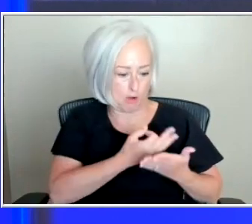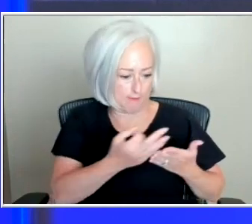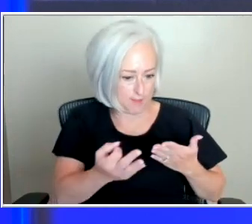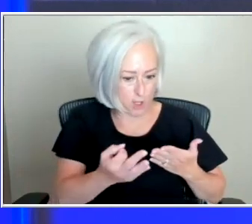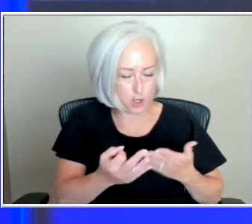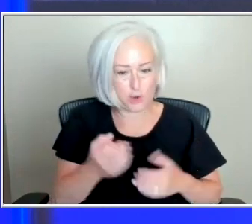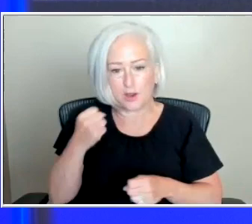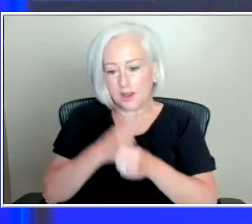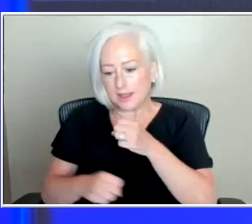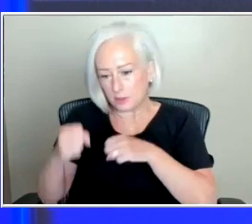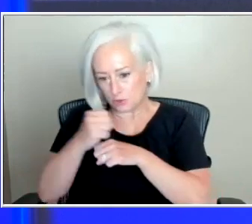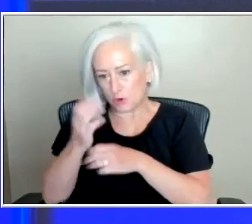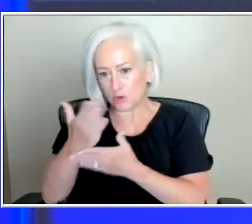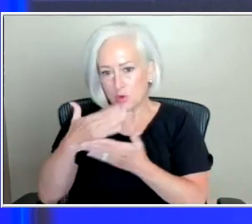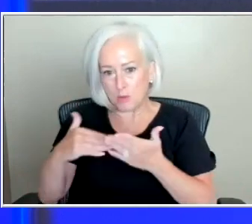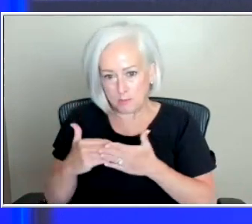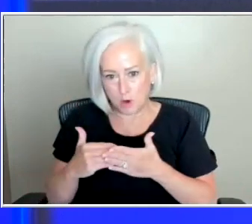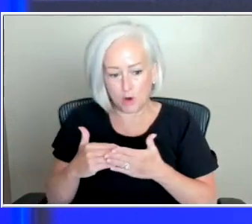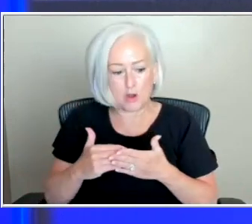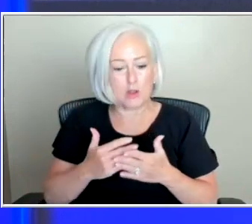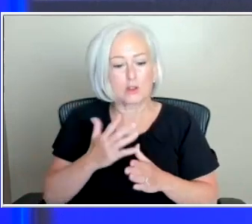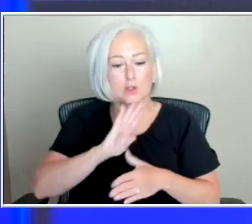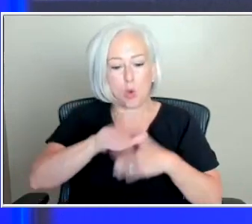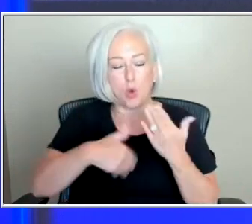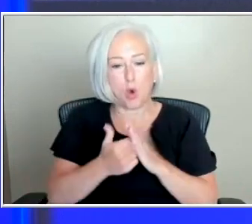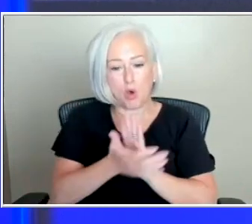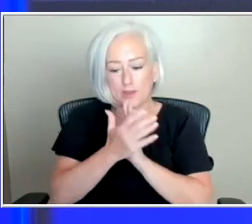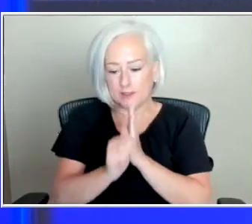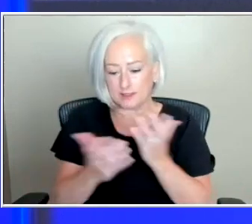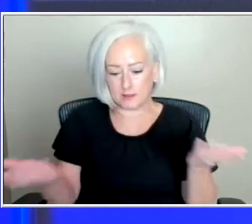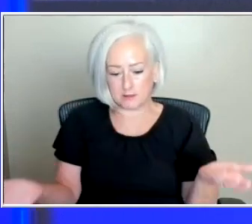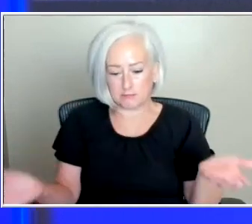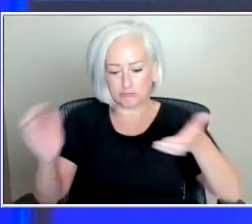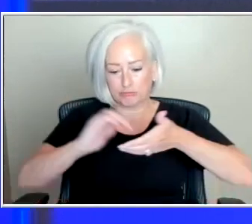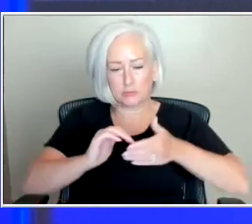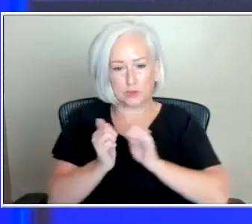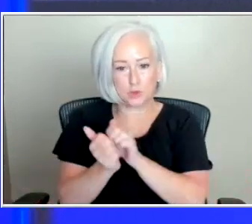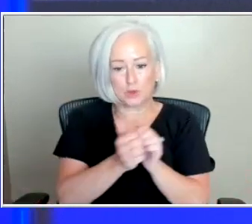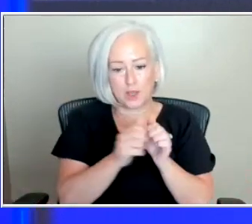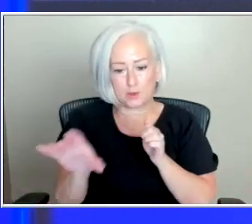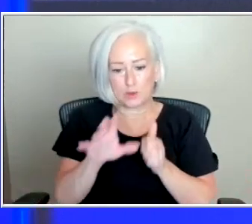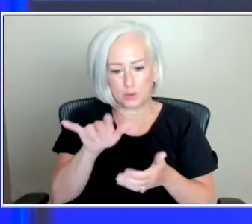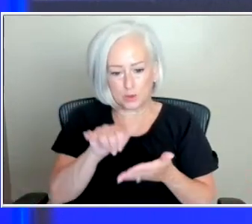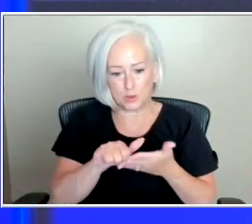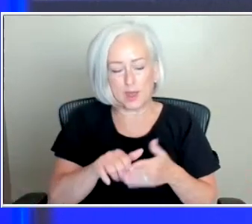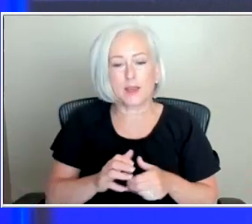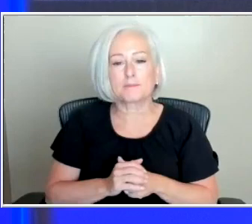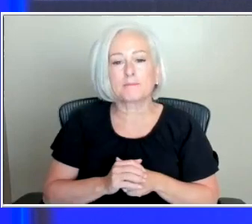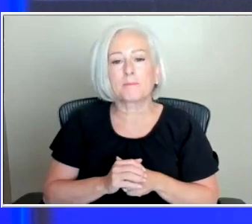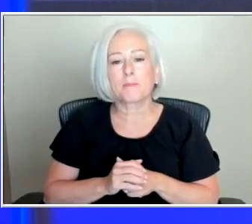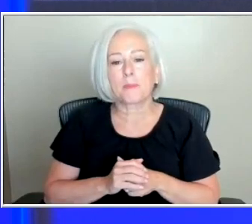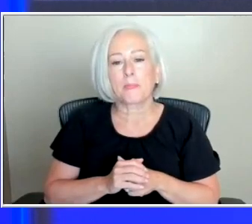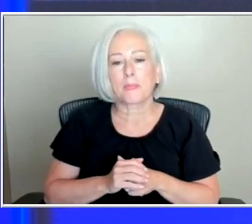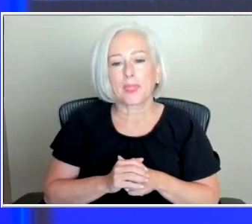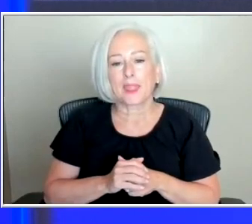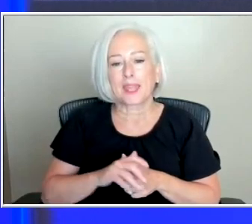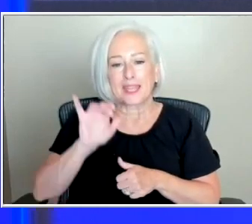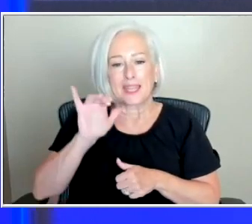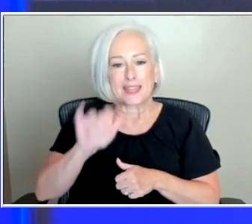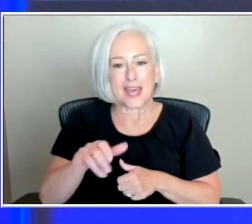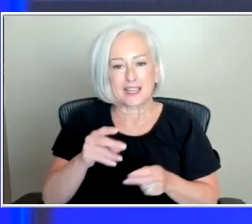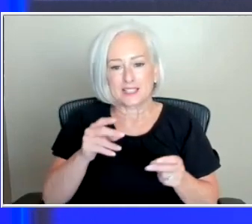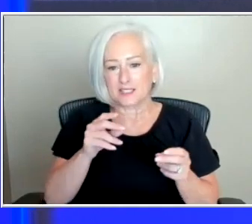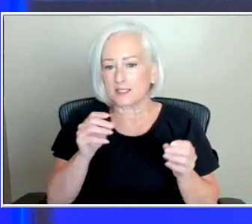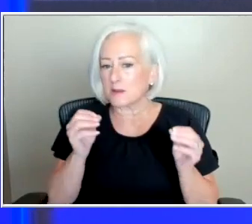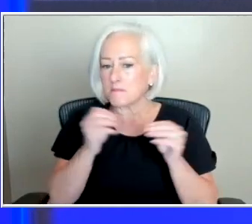marries, a lot of the skills that we both developed along our way to do this. So, this is the fastest growing segment